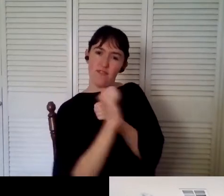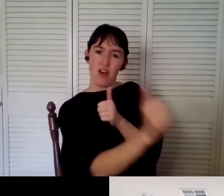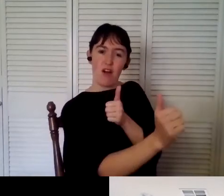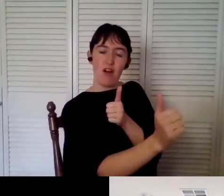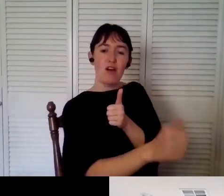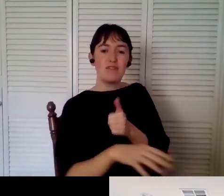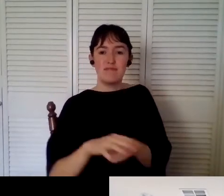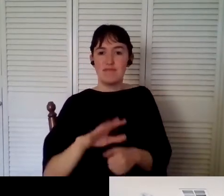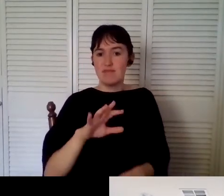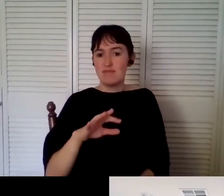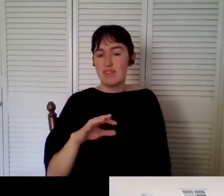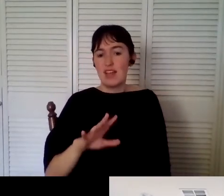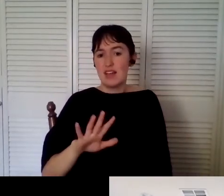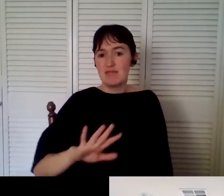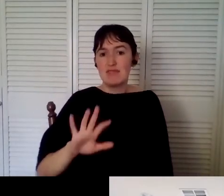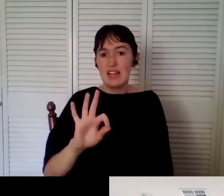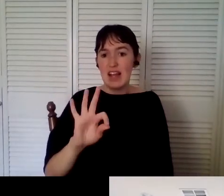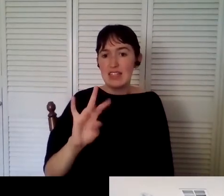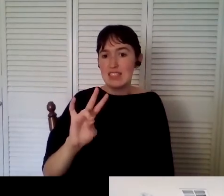97 meters, so very, very far.